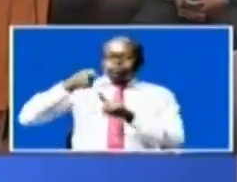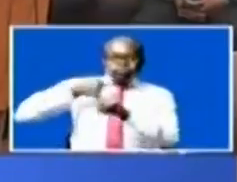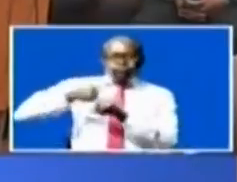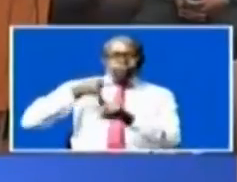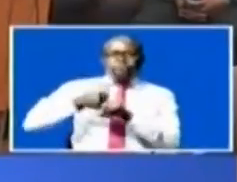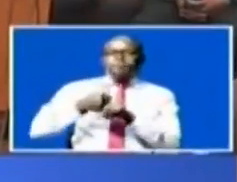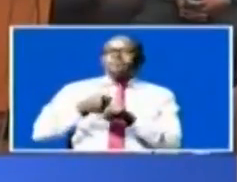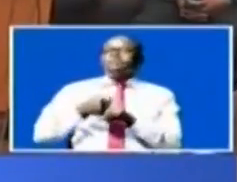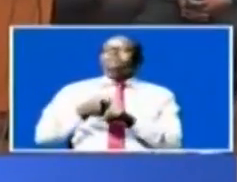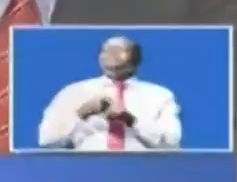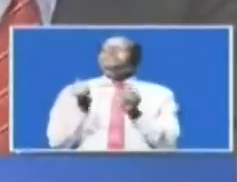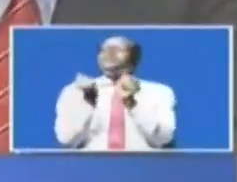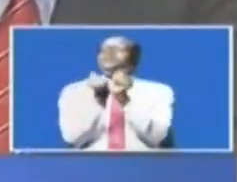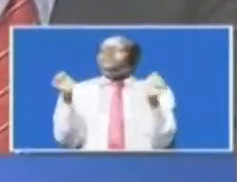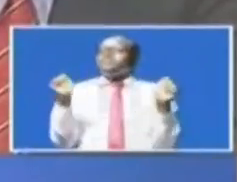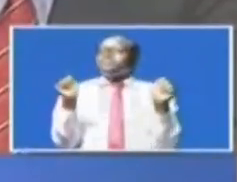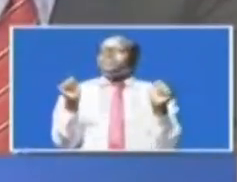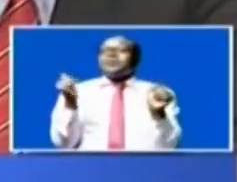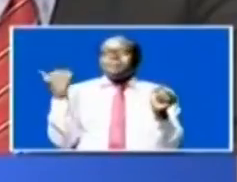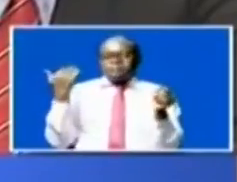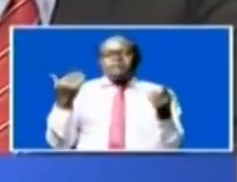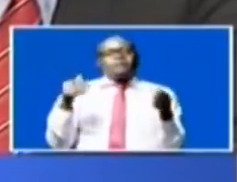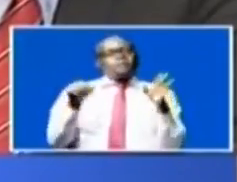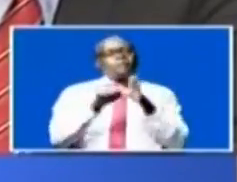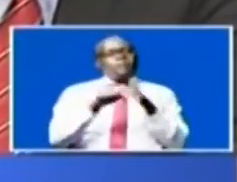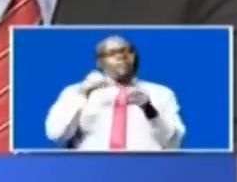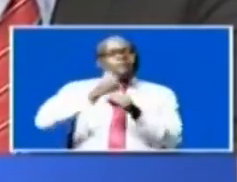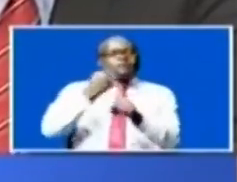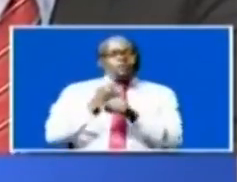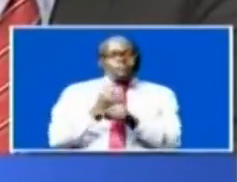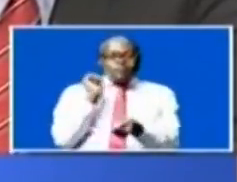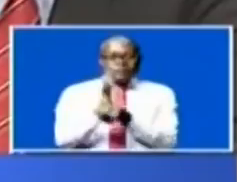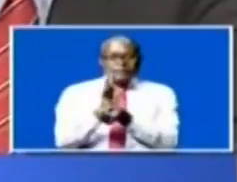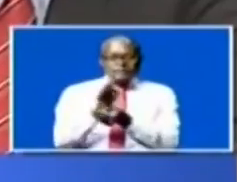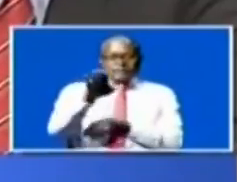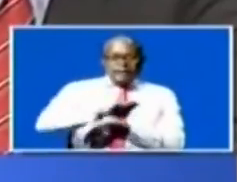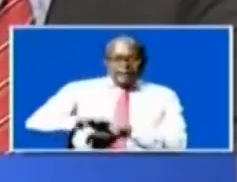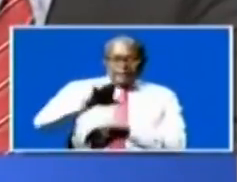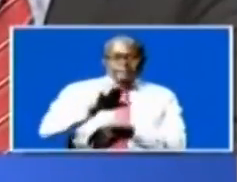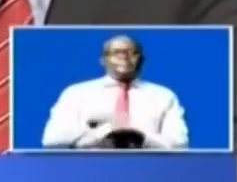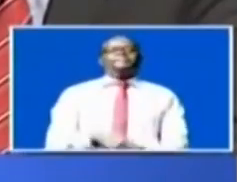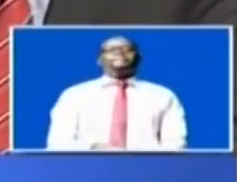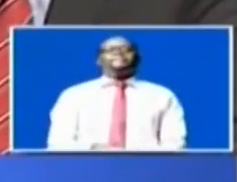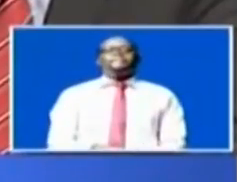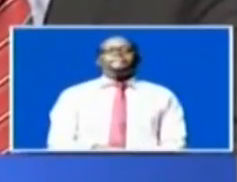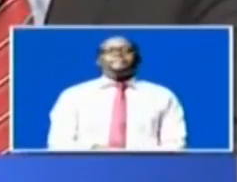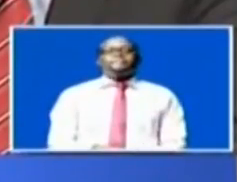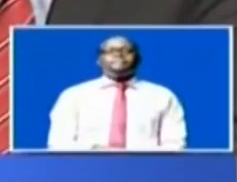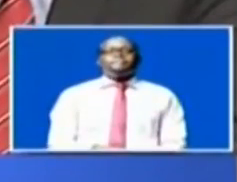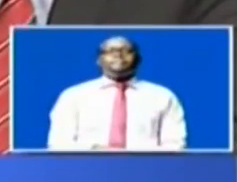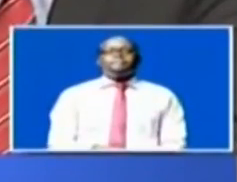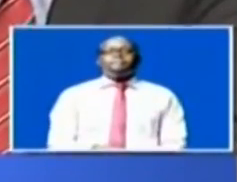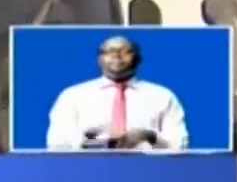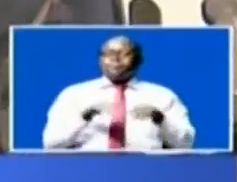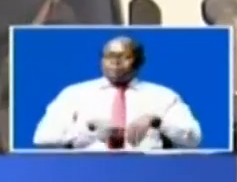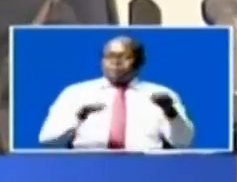of taking in what was a career-threatening plea on 13 counts leveled against her. In compliance with the